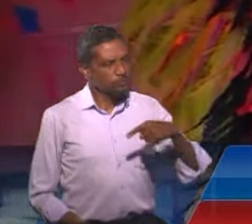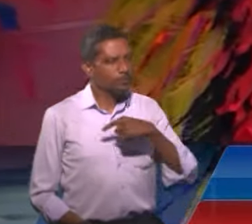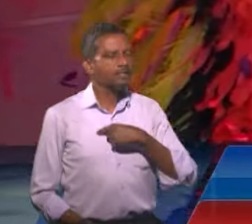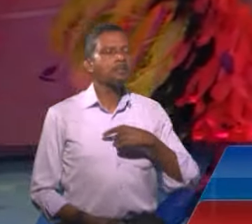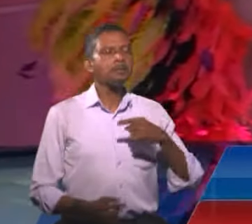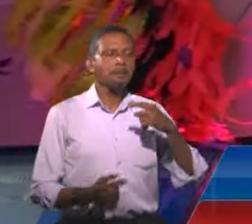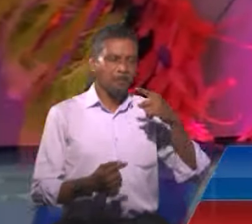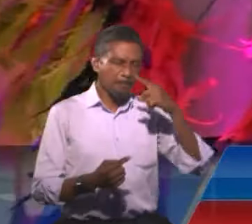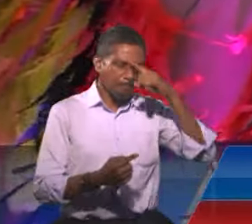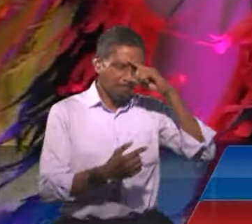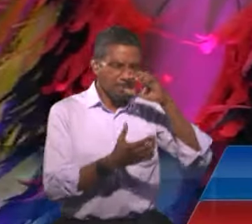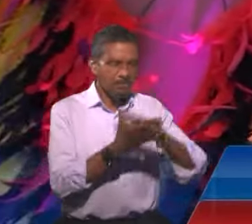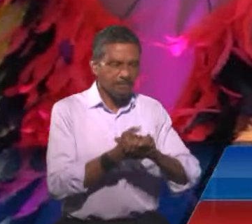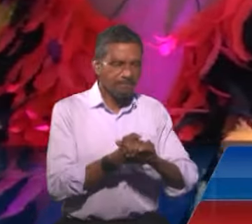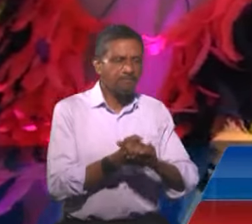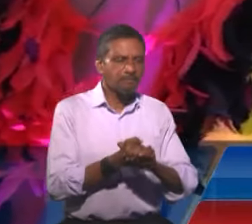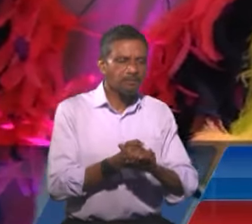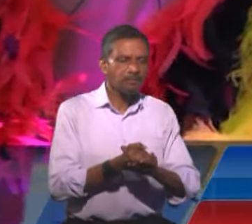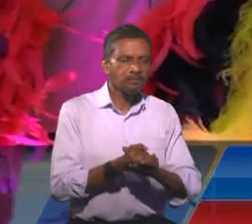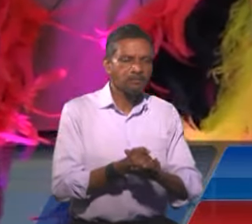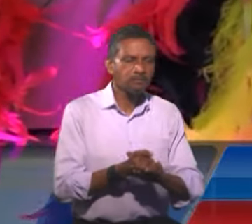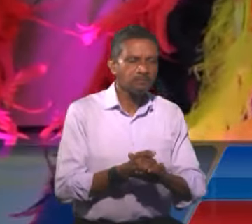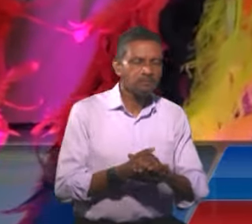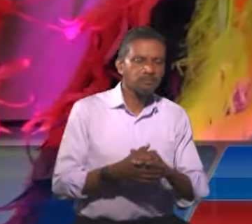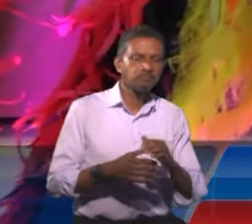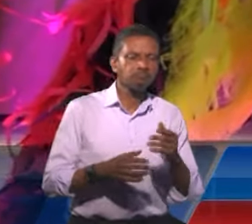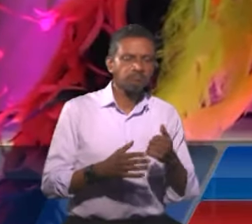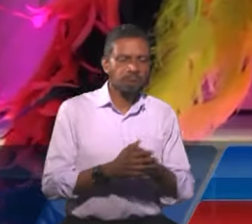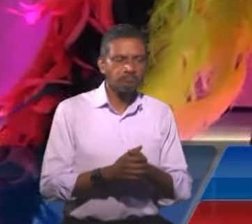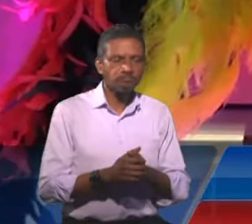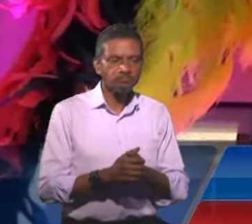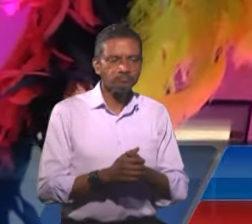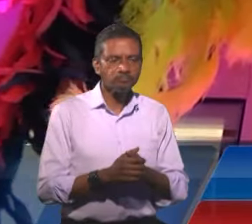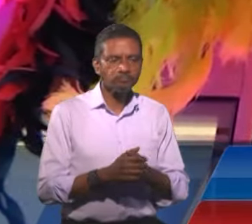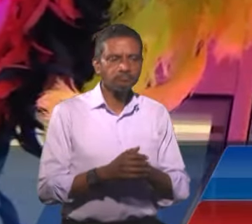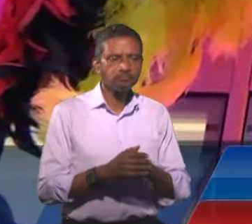industry will enrich lives and showcase the uniqueness and passion of the island's designers.